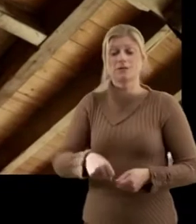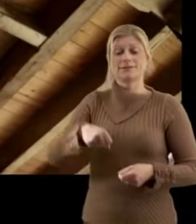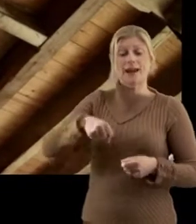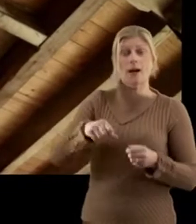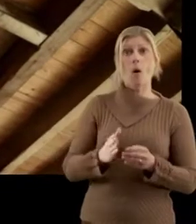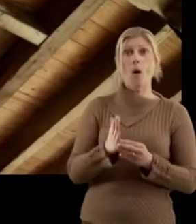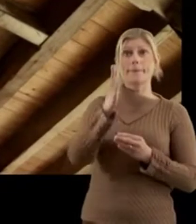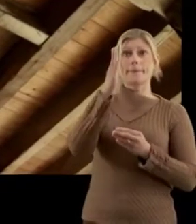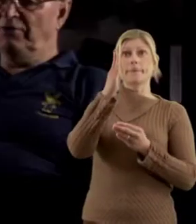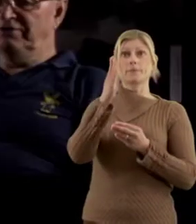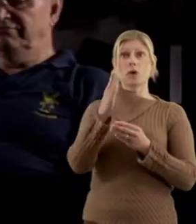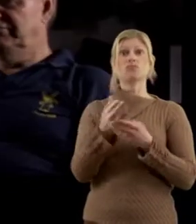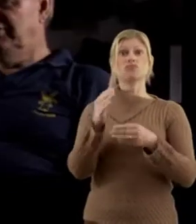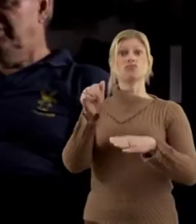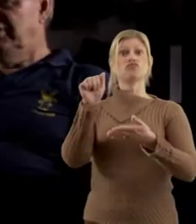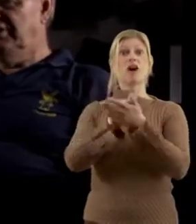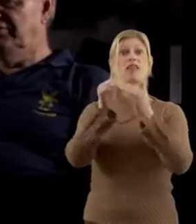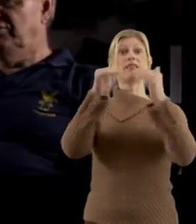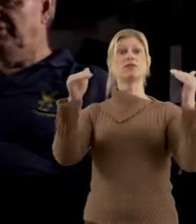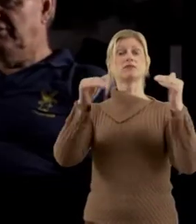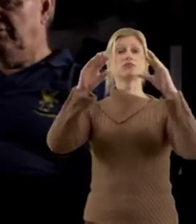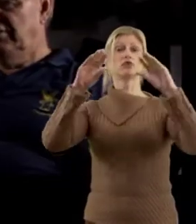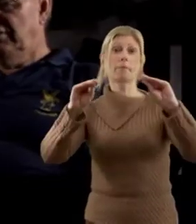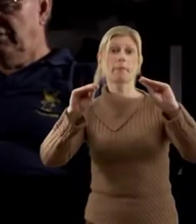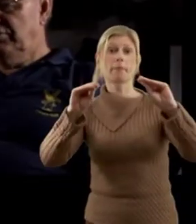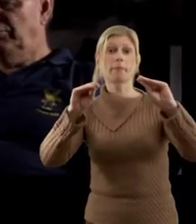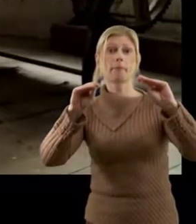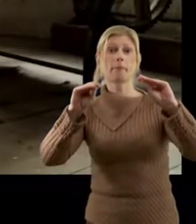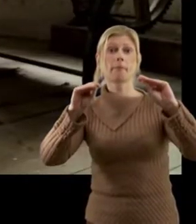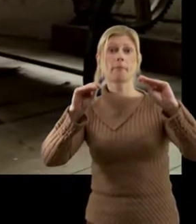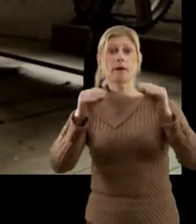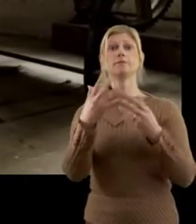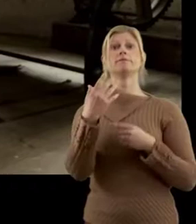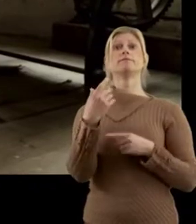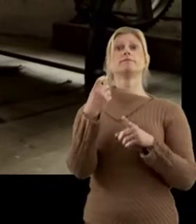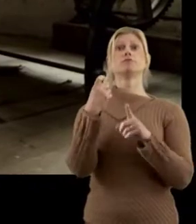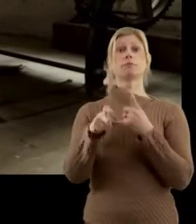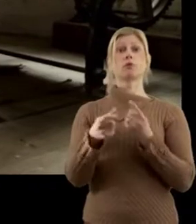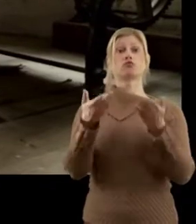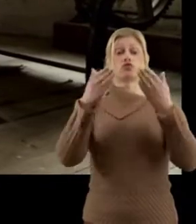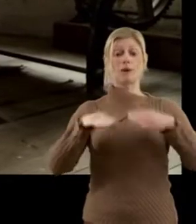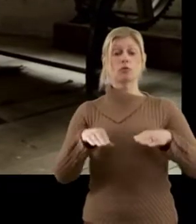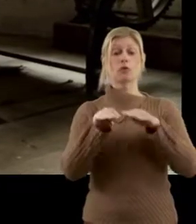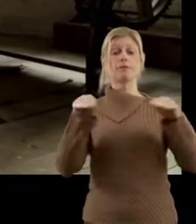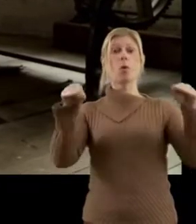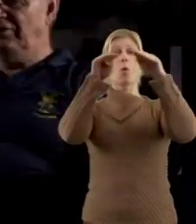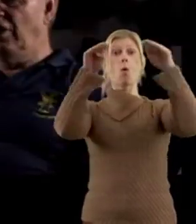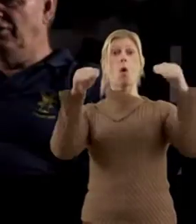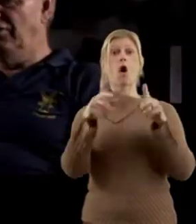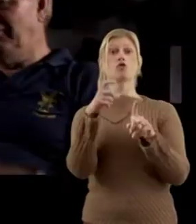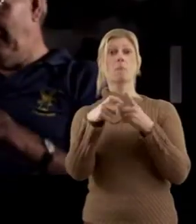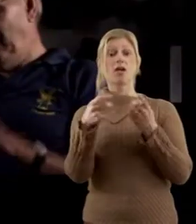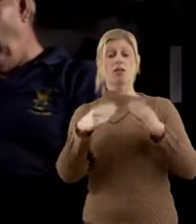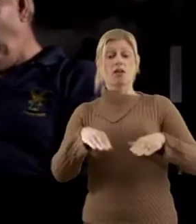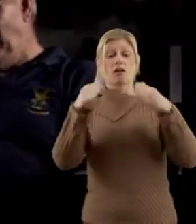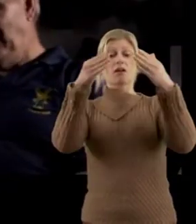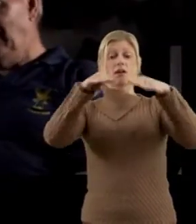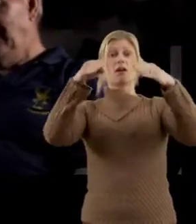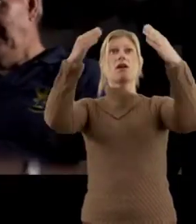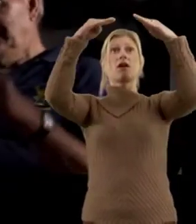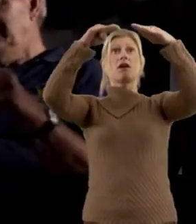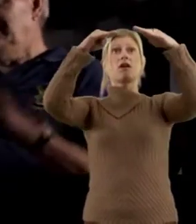you get to the right height, you just stop it. And there's also double trapdoors at each floor, so the sack will not drop from